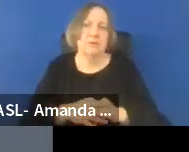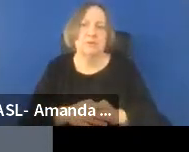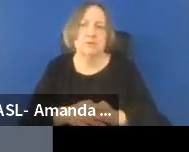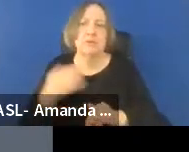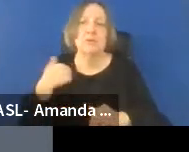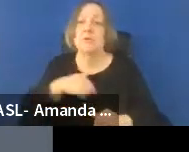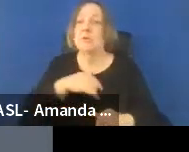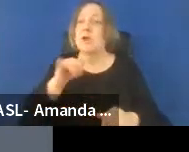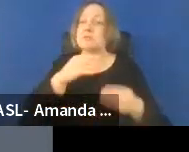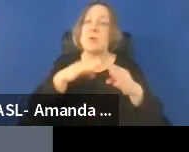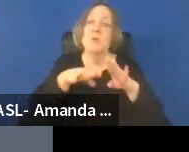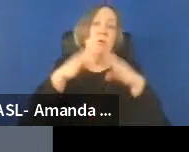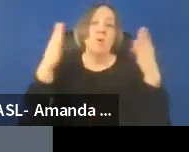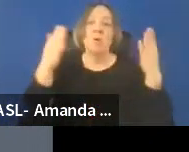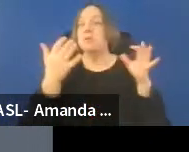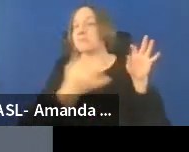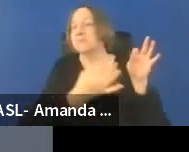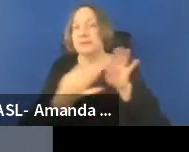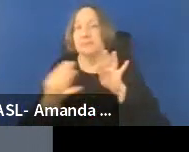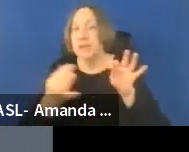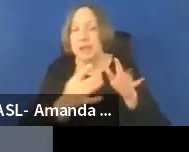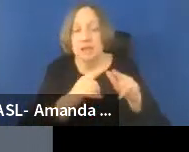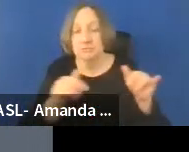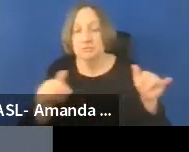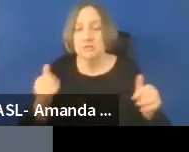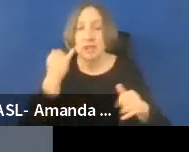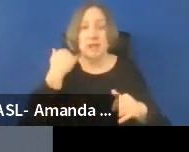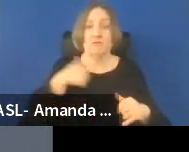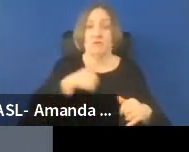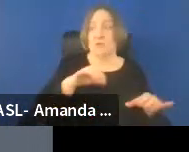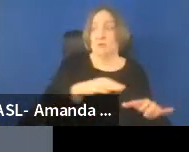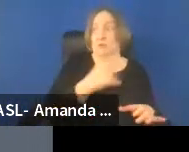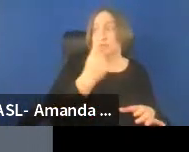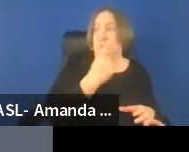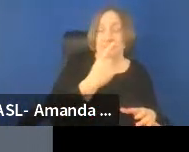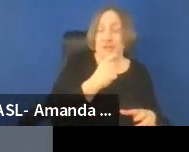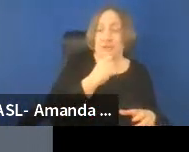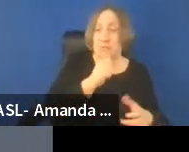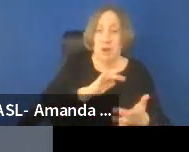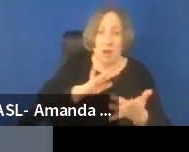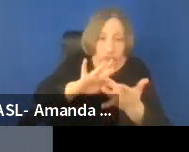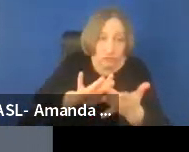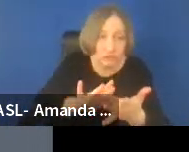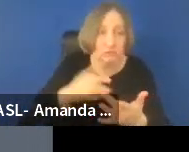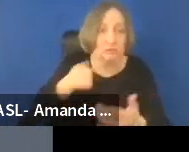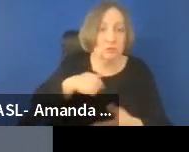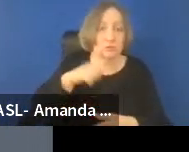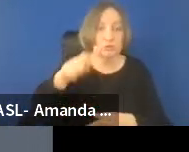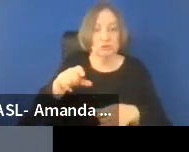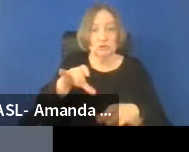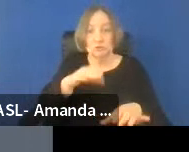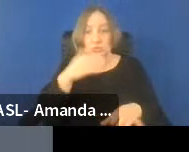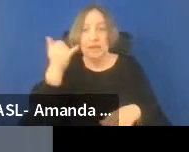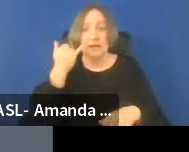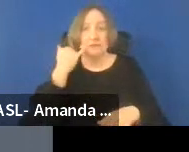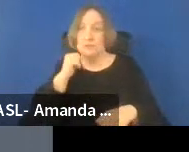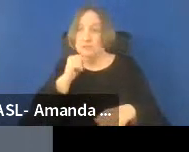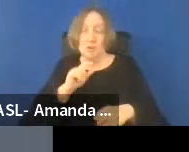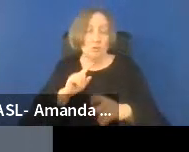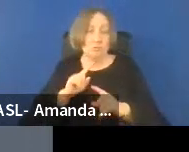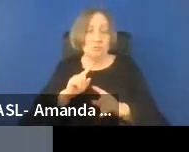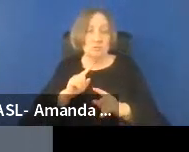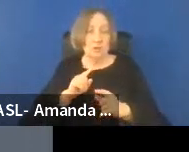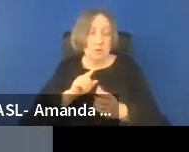We're also open to feedback. So if we're doing something and not reaching out in a way that we need to be doing, if we're not coming to the table in a